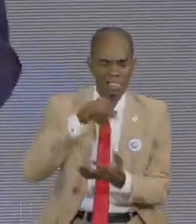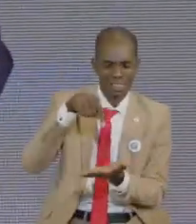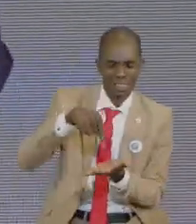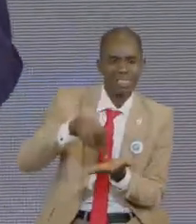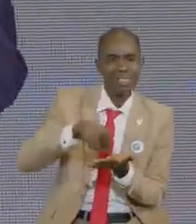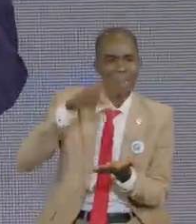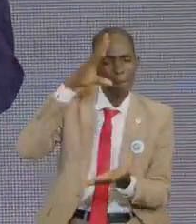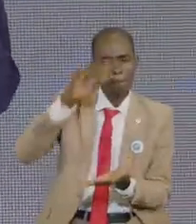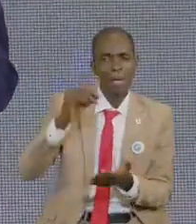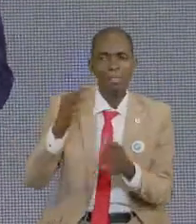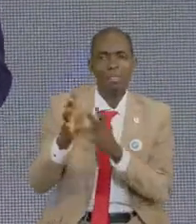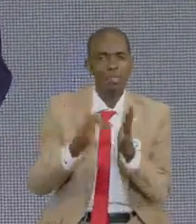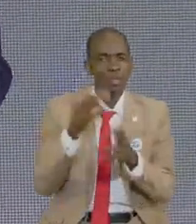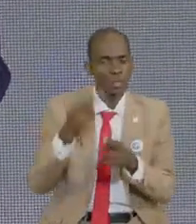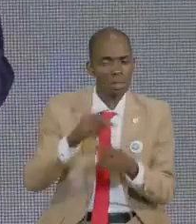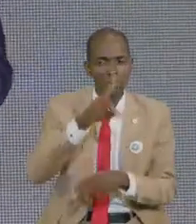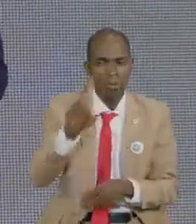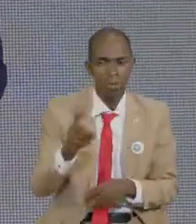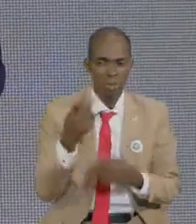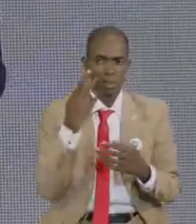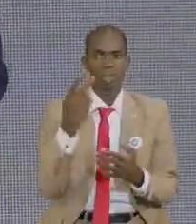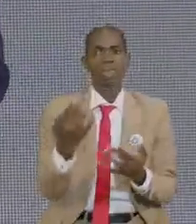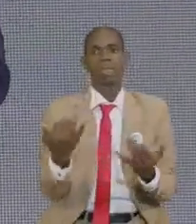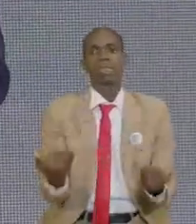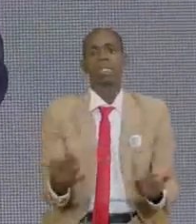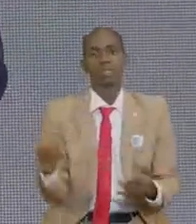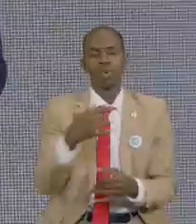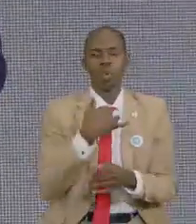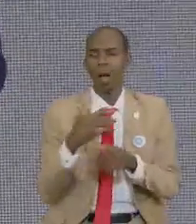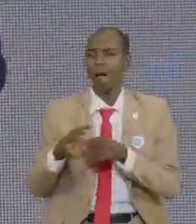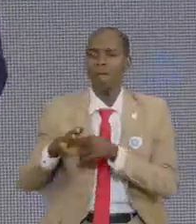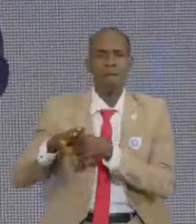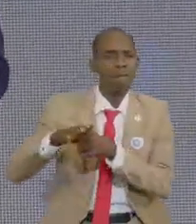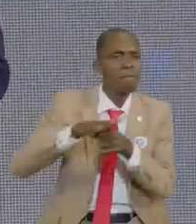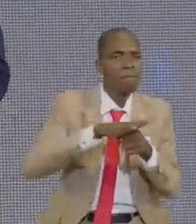And behold, ye have filled Jerusalem with your doctrine,